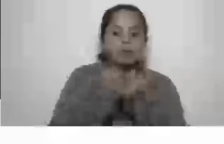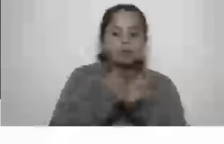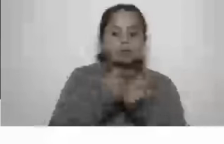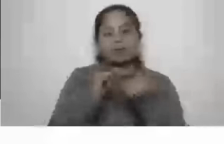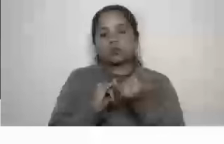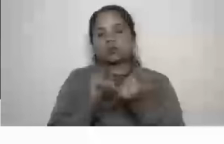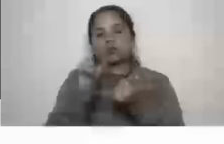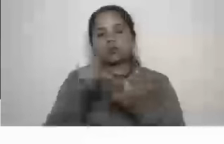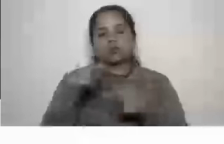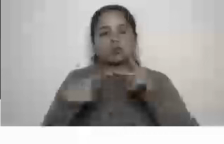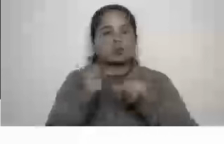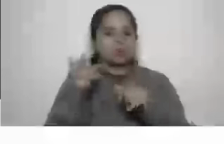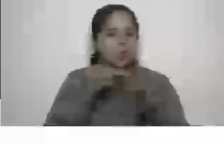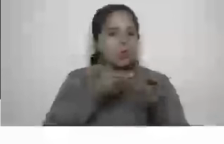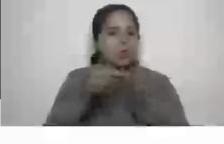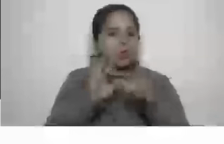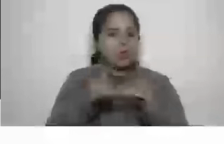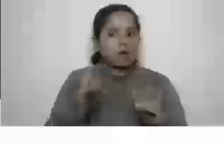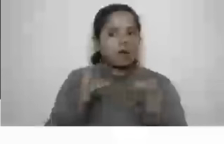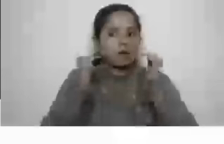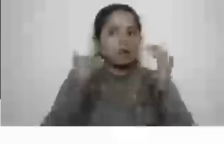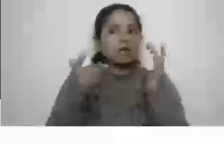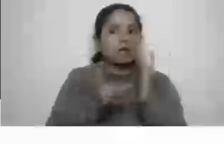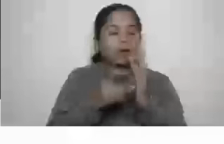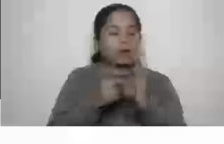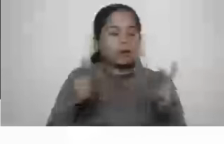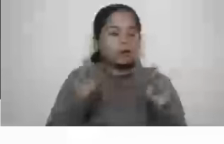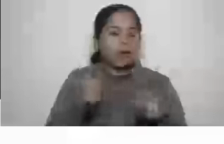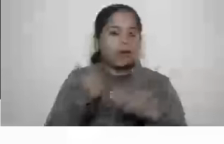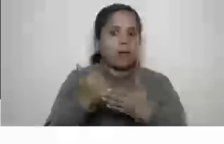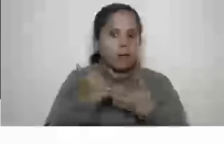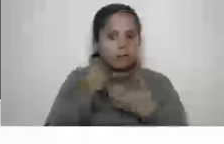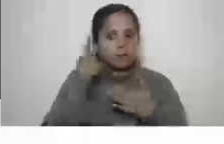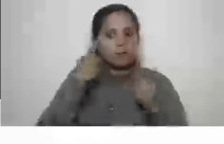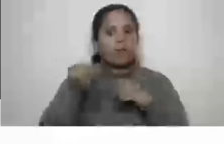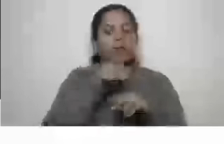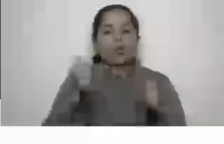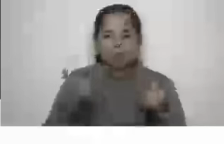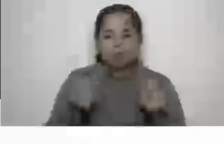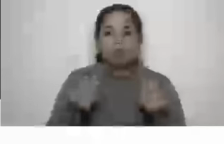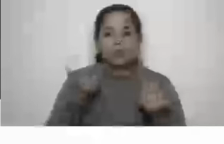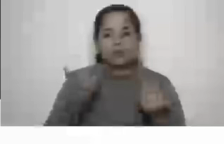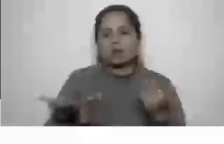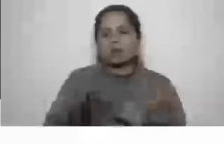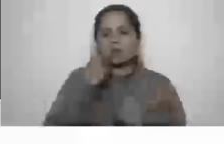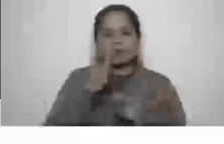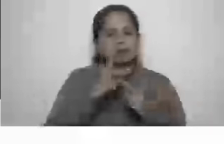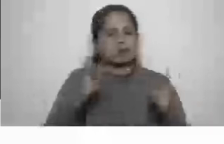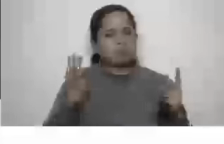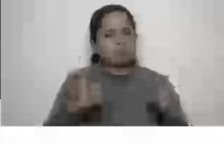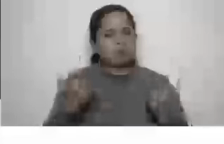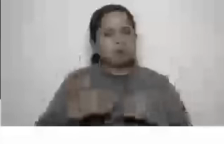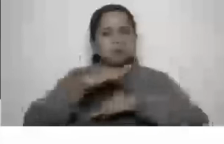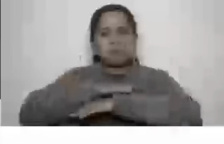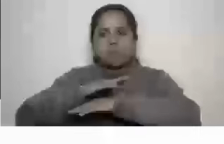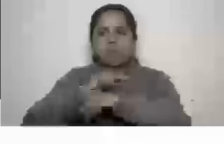ma'am mentioned that advancements in technology can be helpful for this as well. Like nowadays, there are multiple platforms who